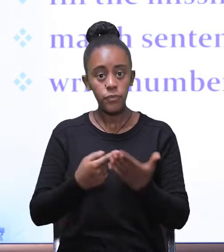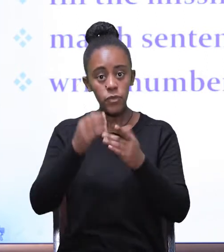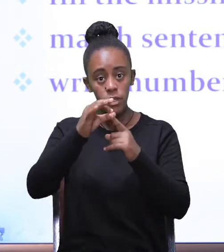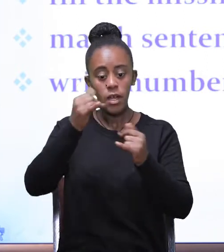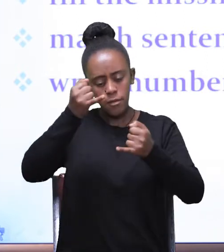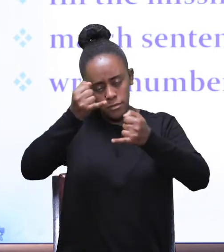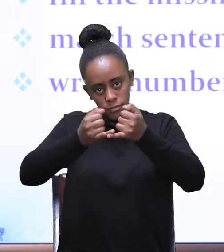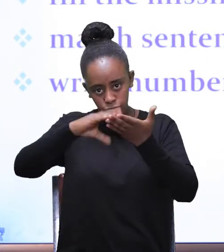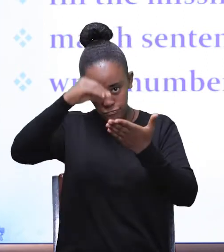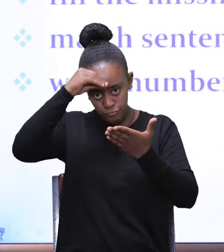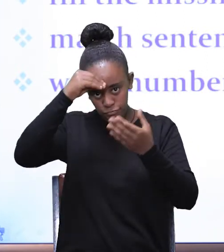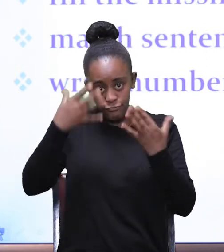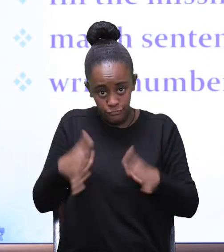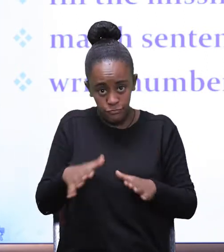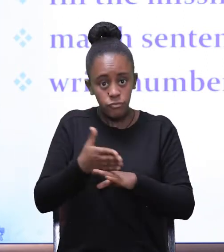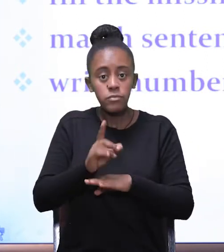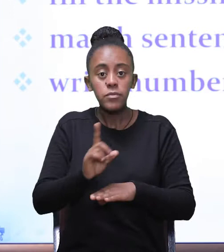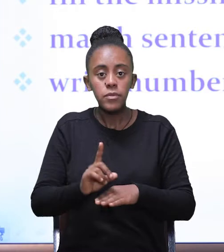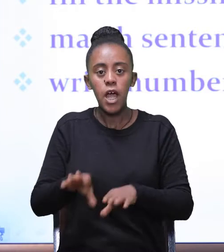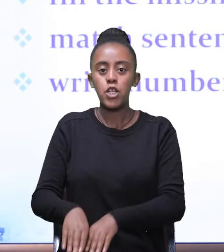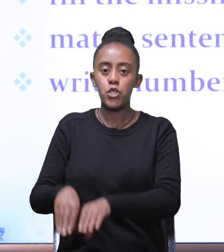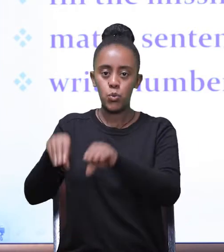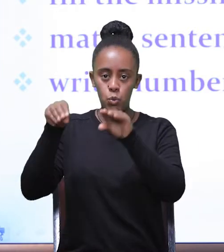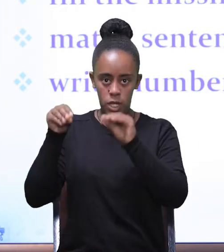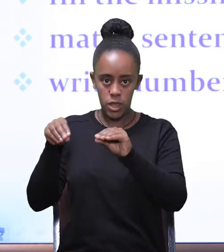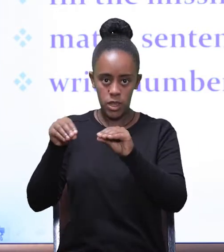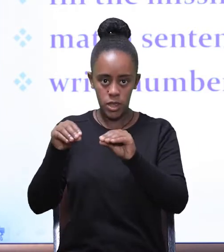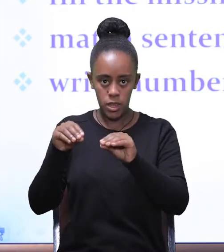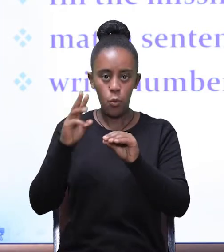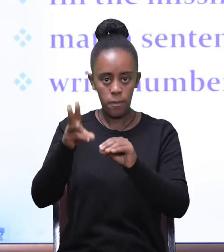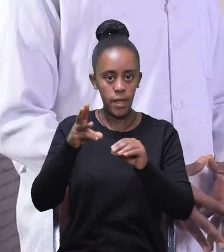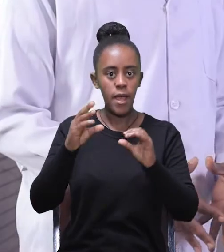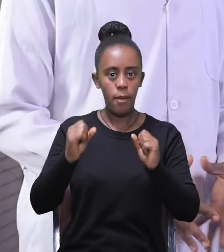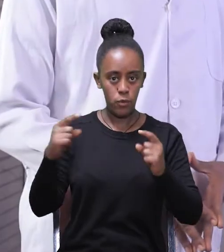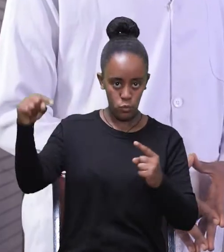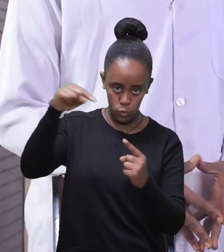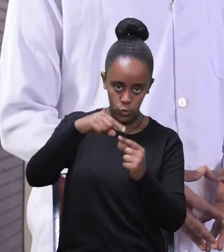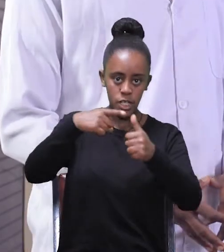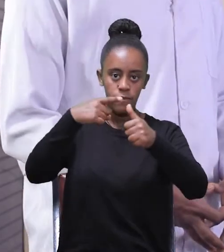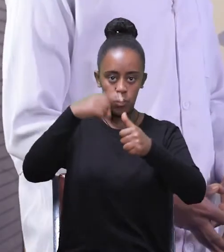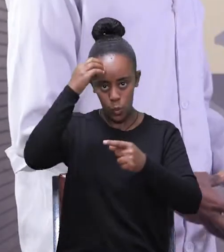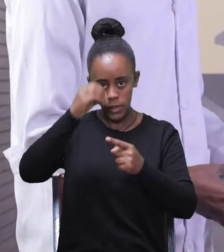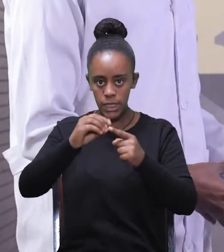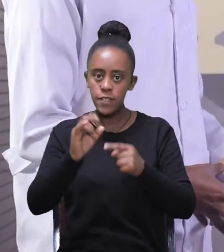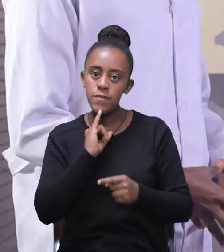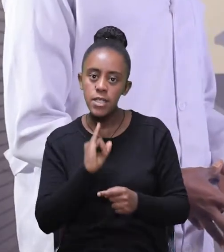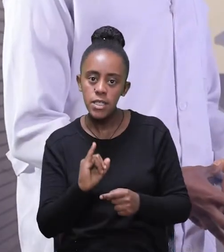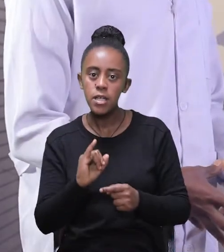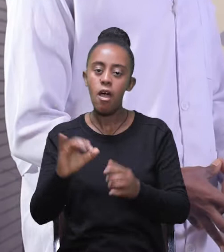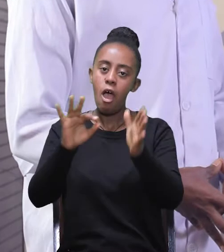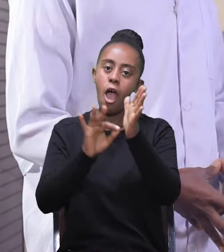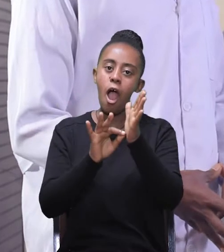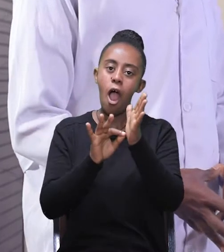the end of this lesson, the students will be able to, the first objective is